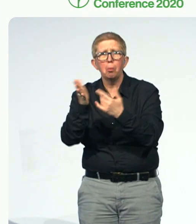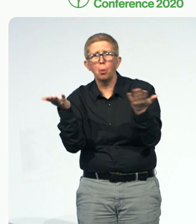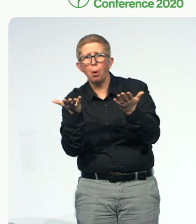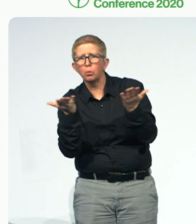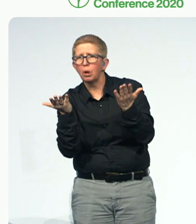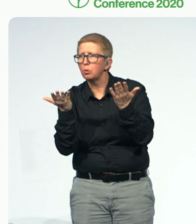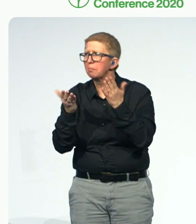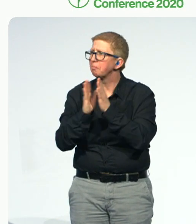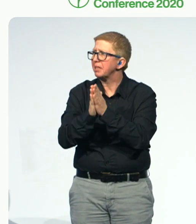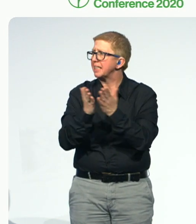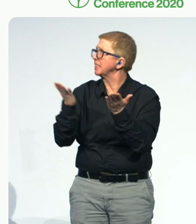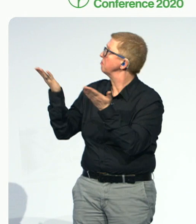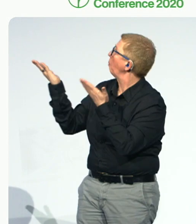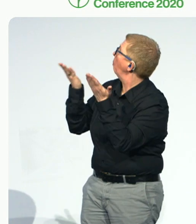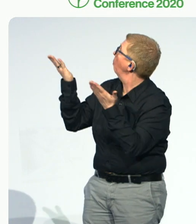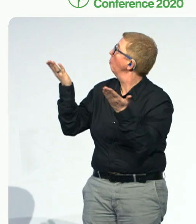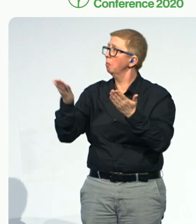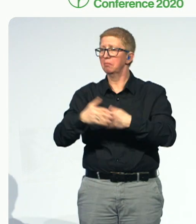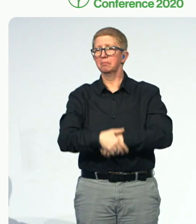That device? Oh, it's gone.